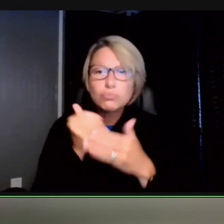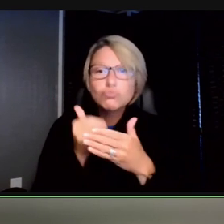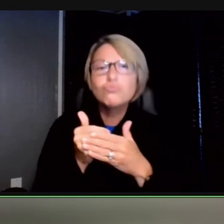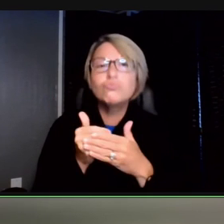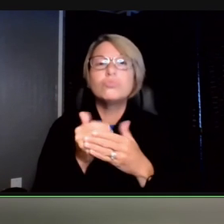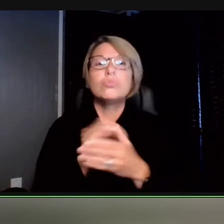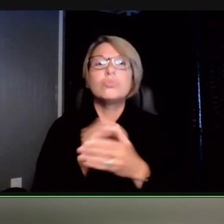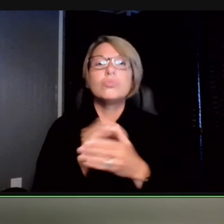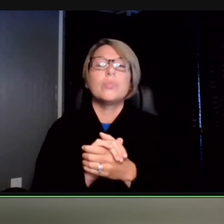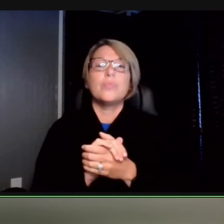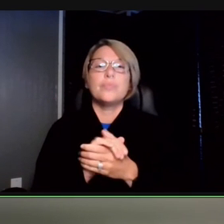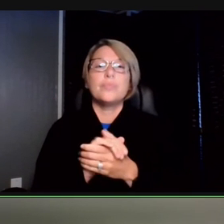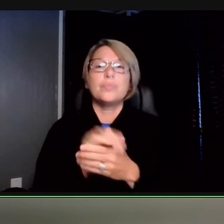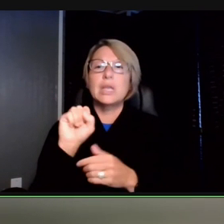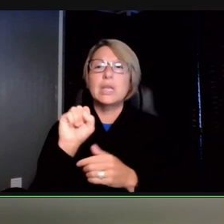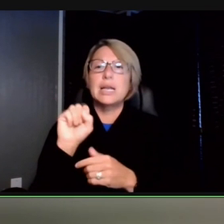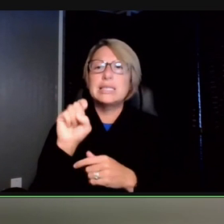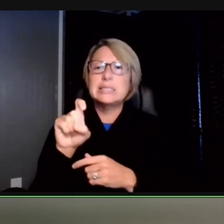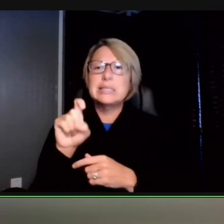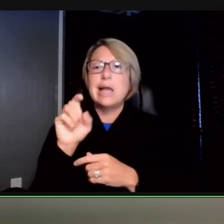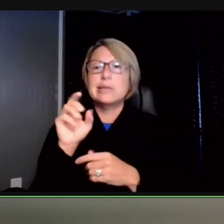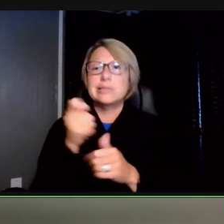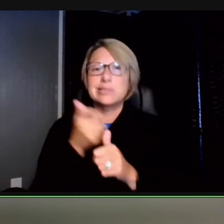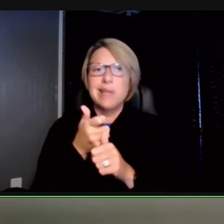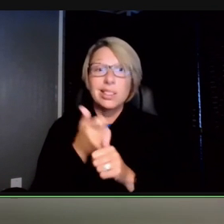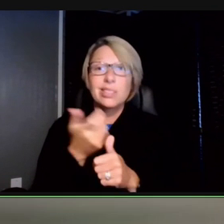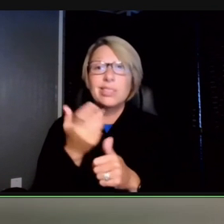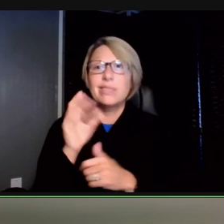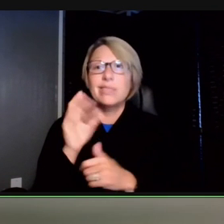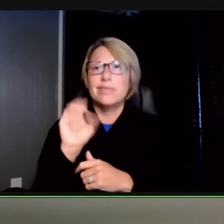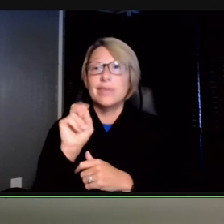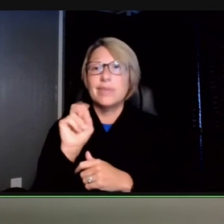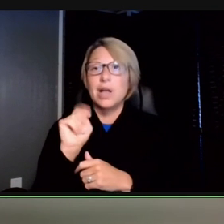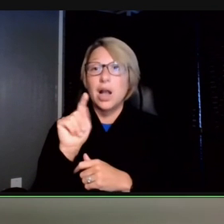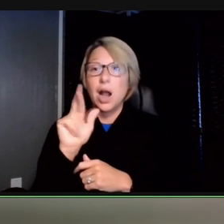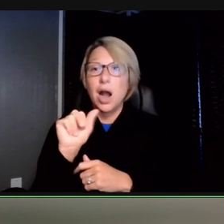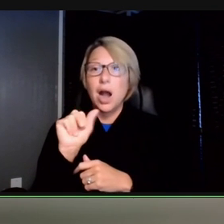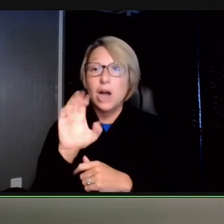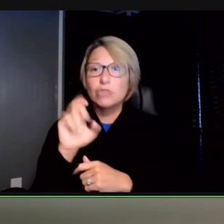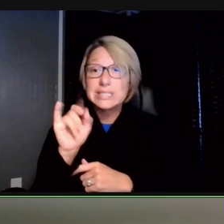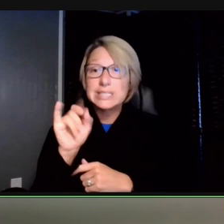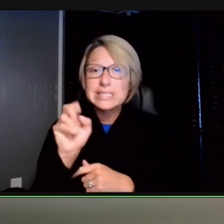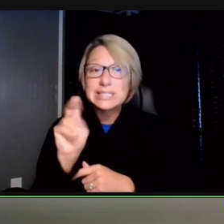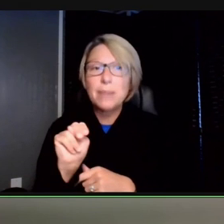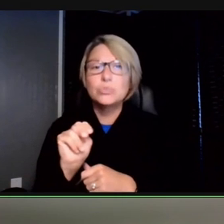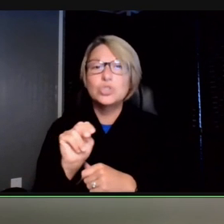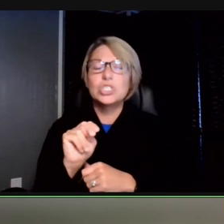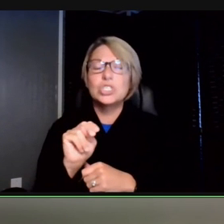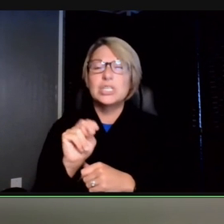contraception, and what the words mean about stalking. If someone says you're a stalker, like